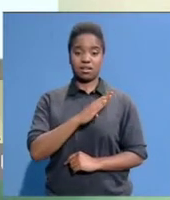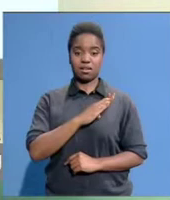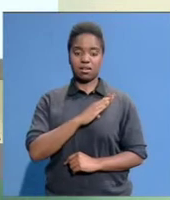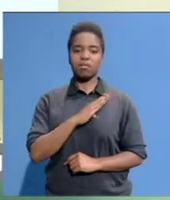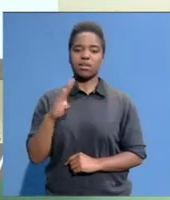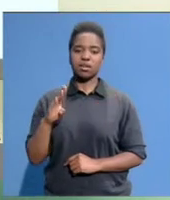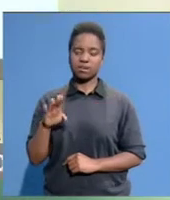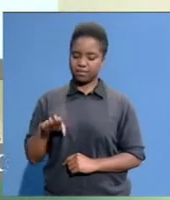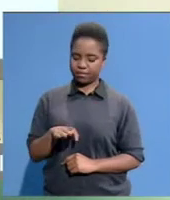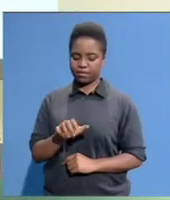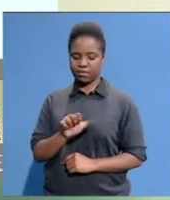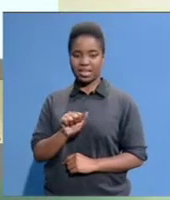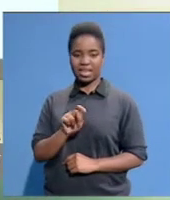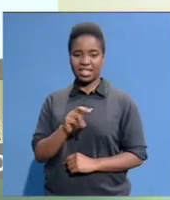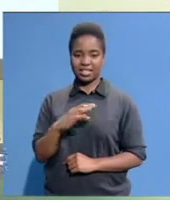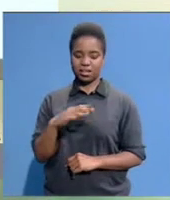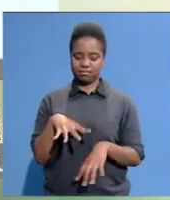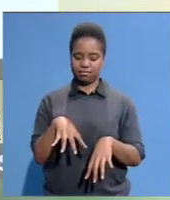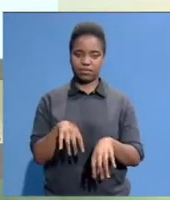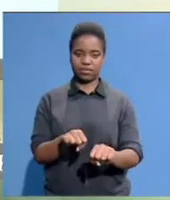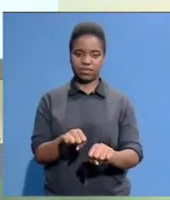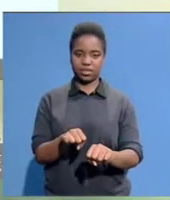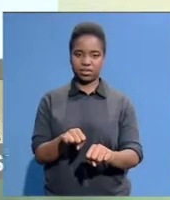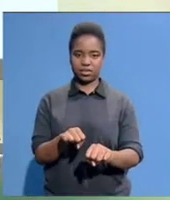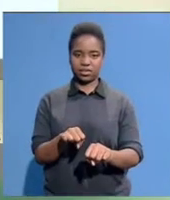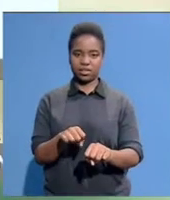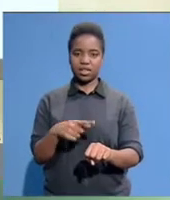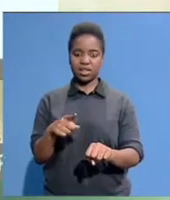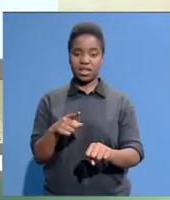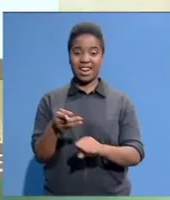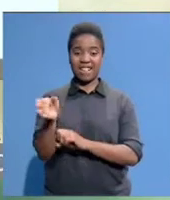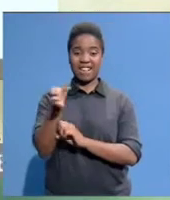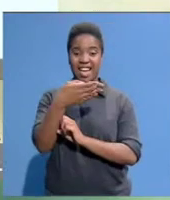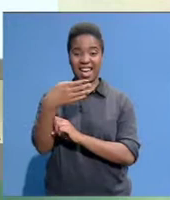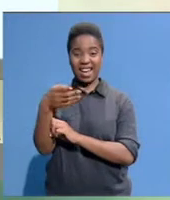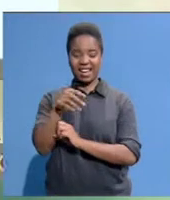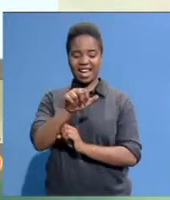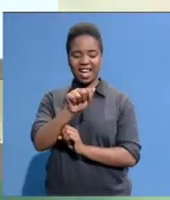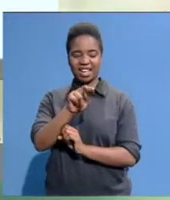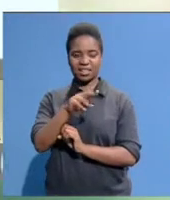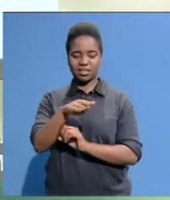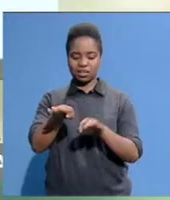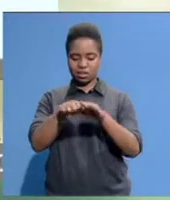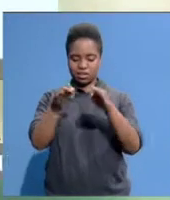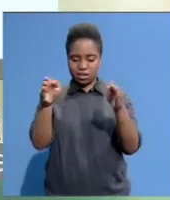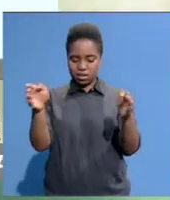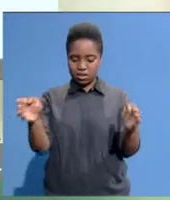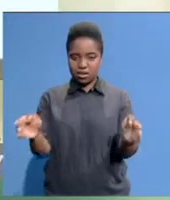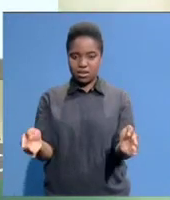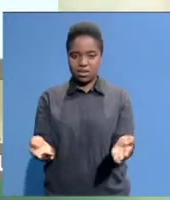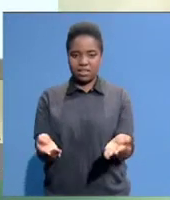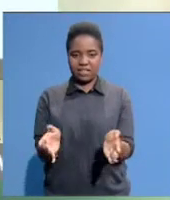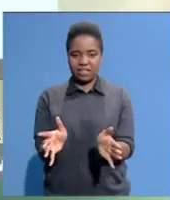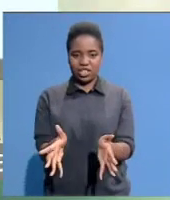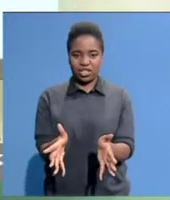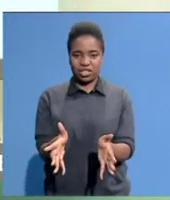the African National Congress. And then the flag of the ANC was draped over the coffin. After that,